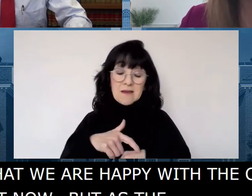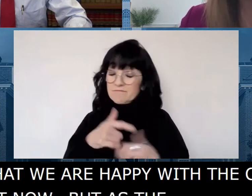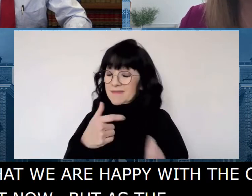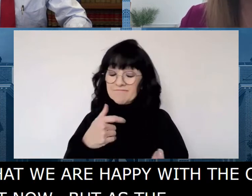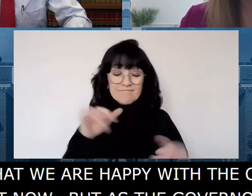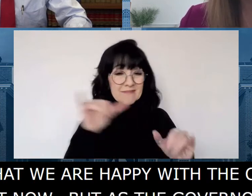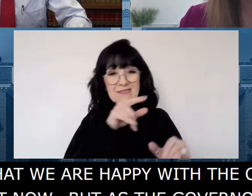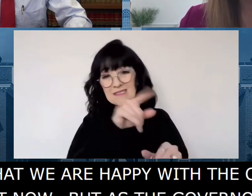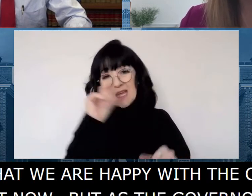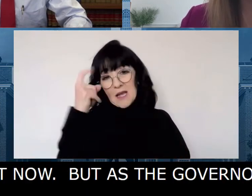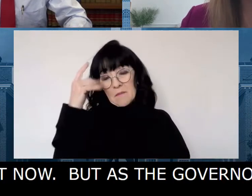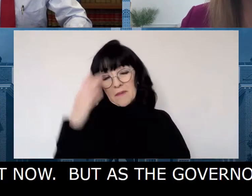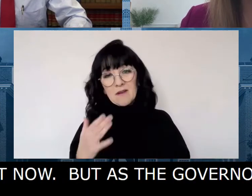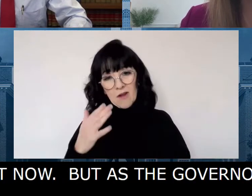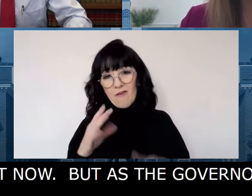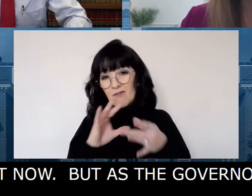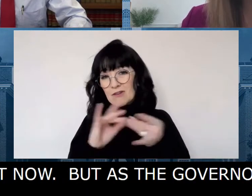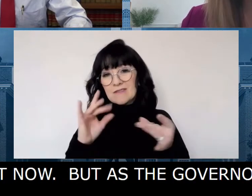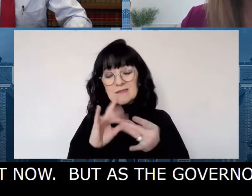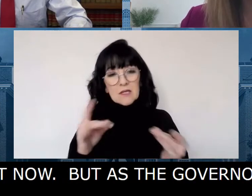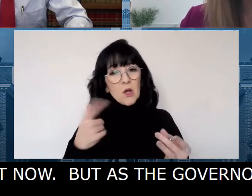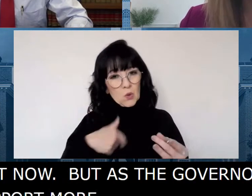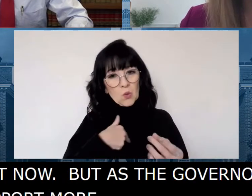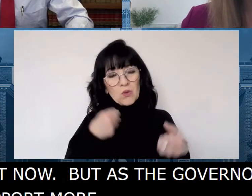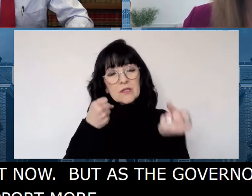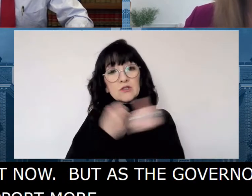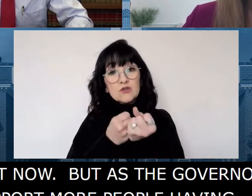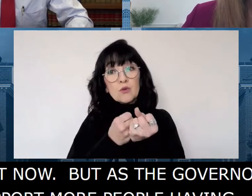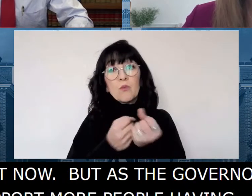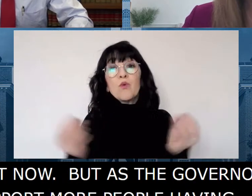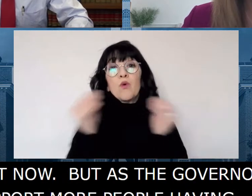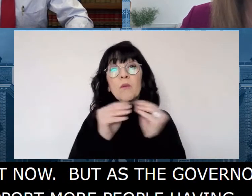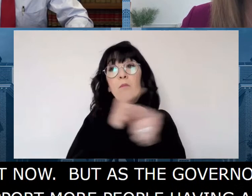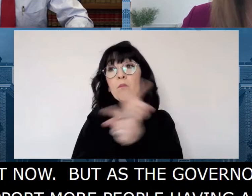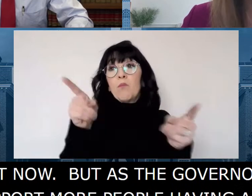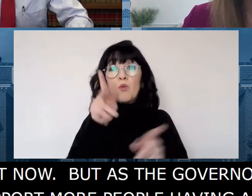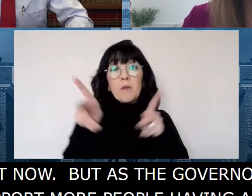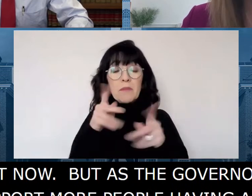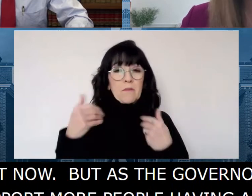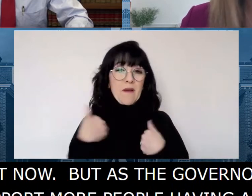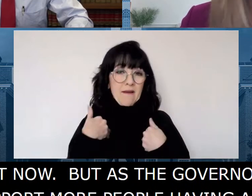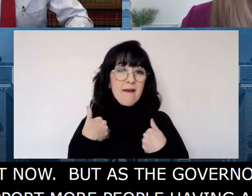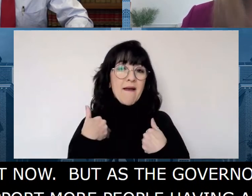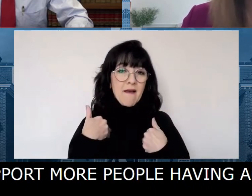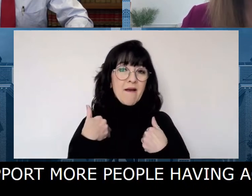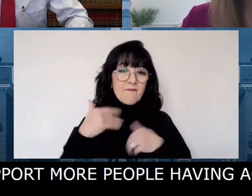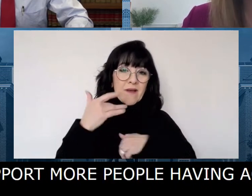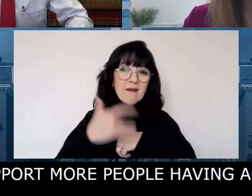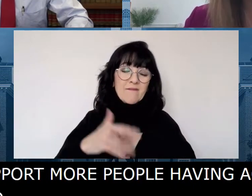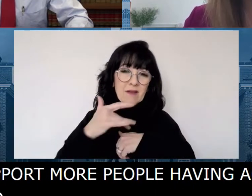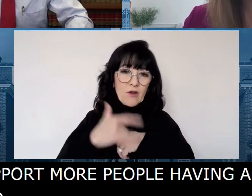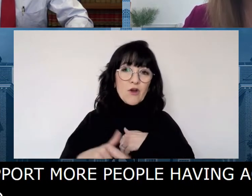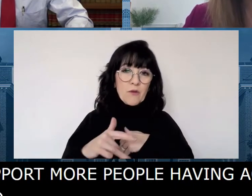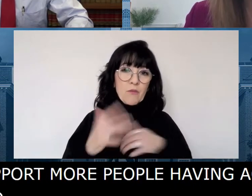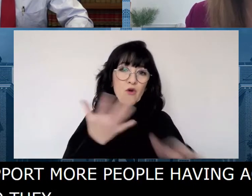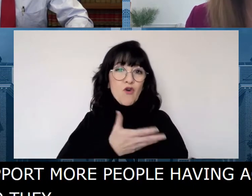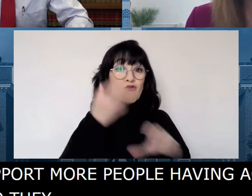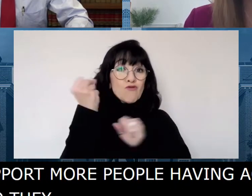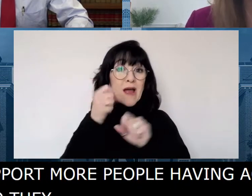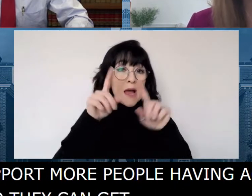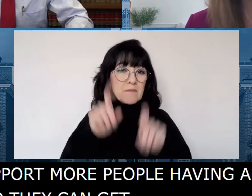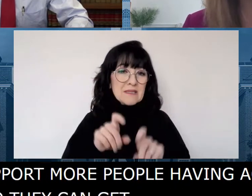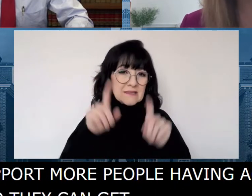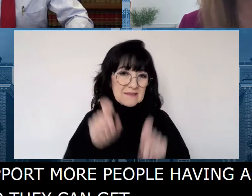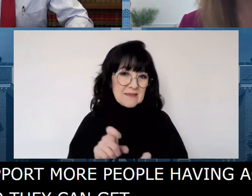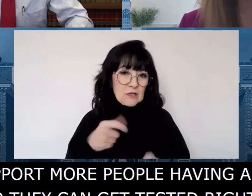more people having access to the rapid tests so they can get tested right when they need